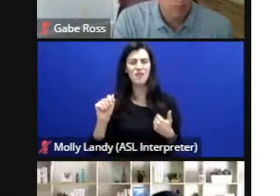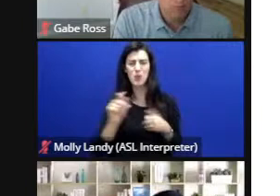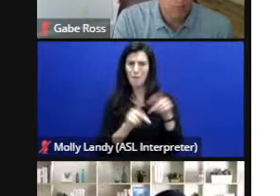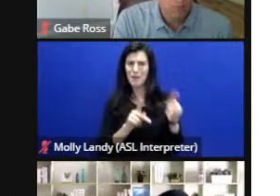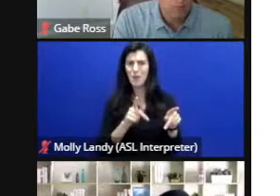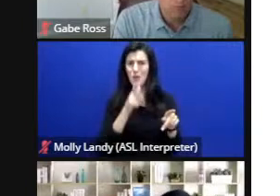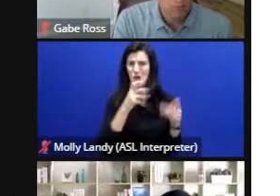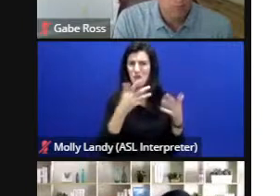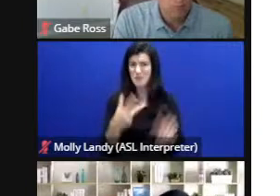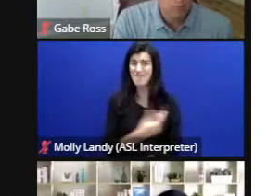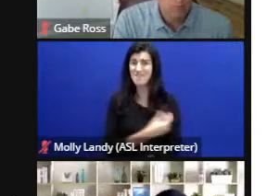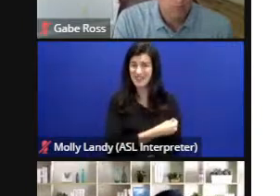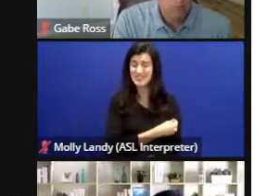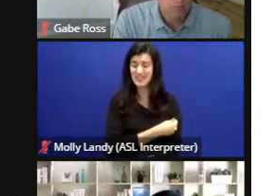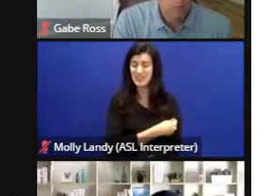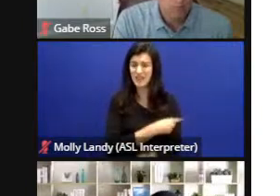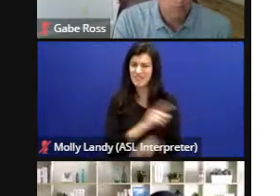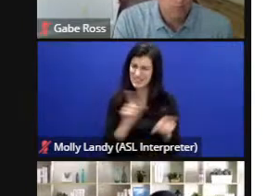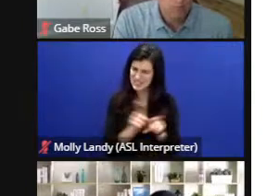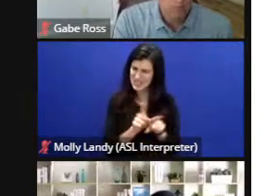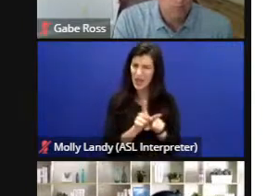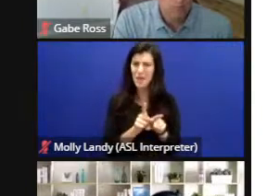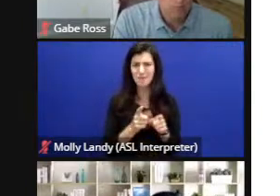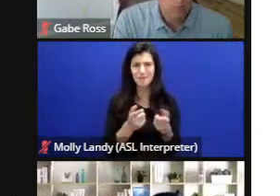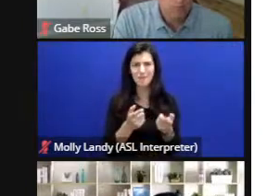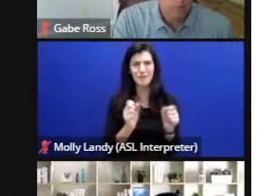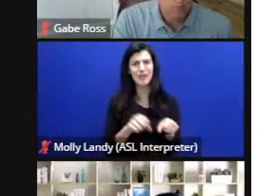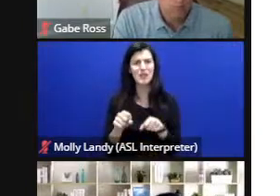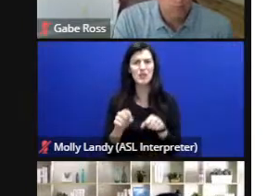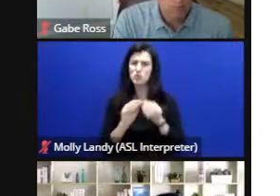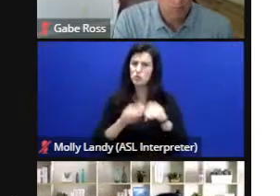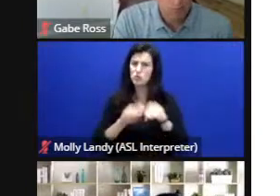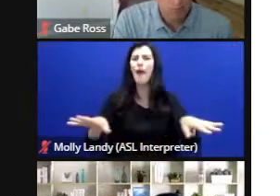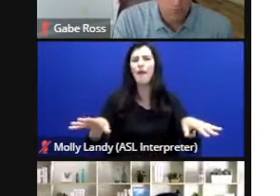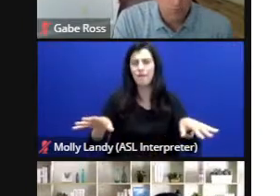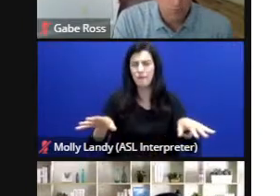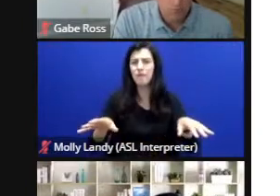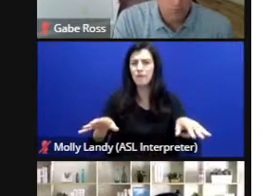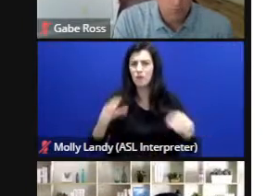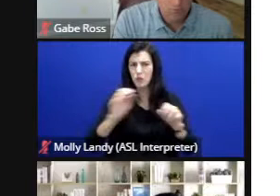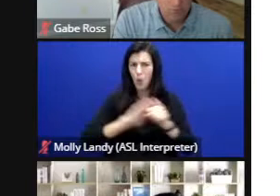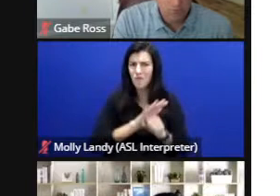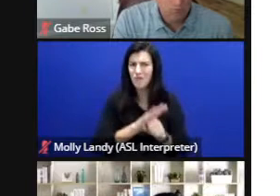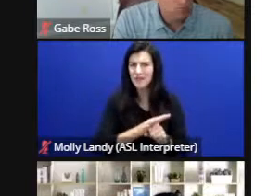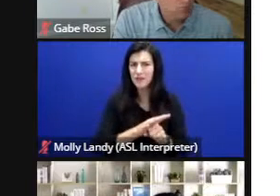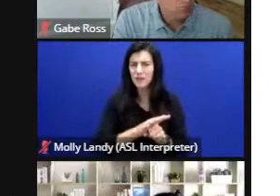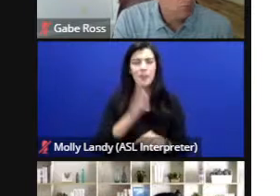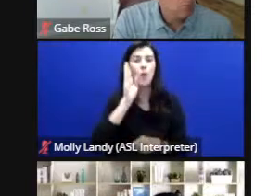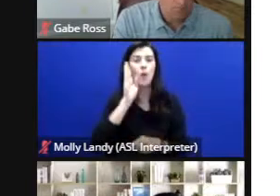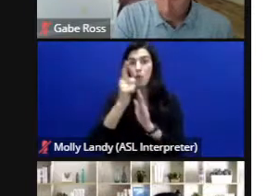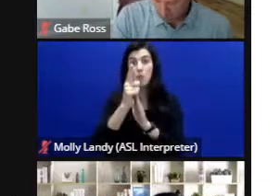vaccinated? We're going to have lawsuits. In fact, I was looking at the board docs there.